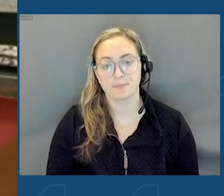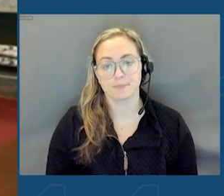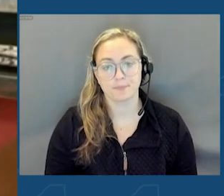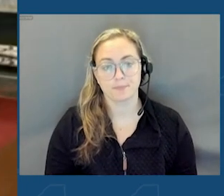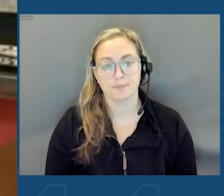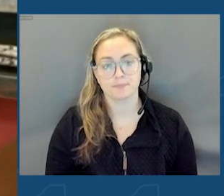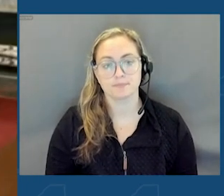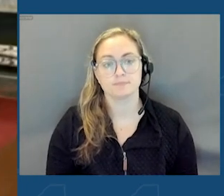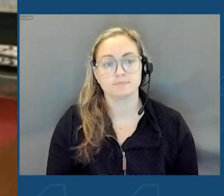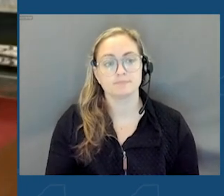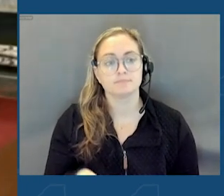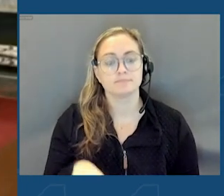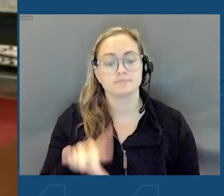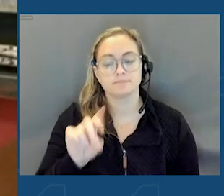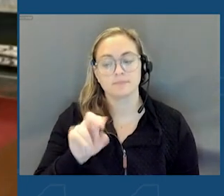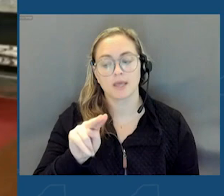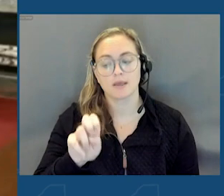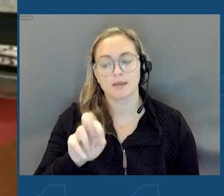and the Honorable Diane Renwick.